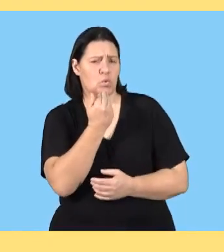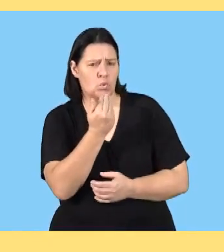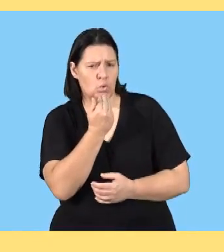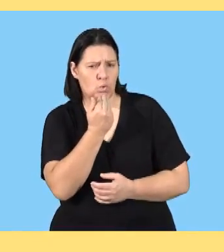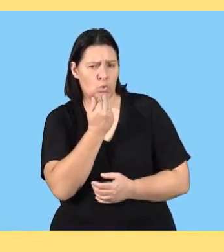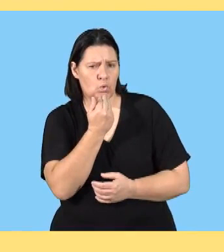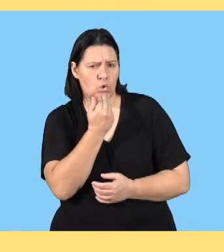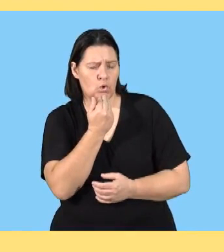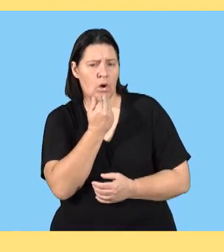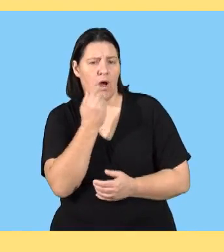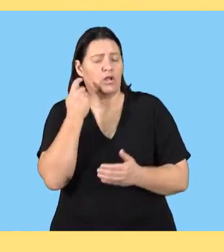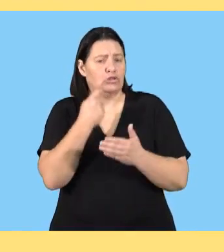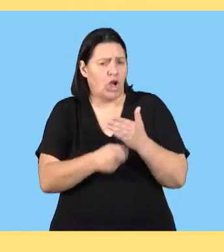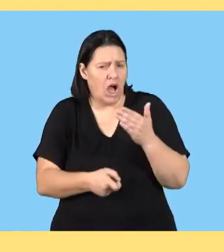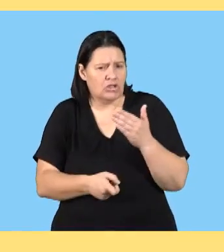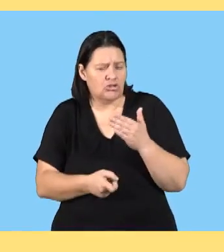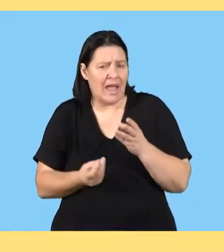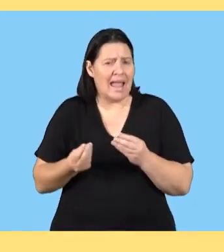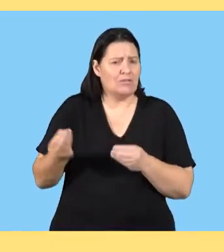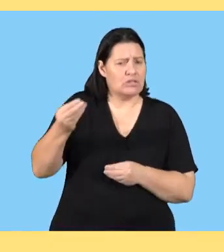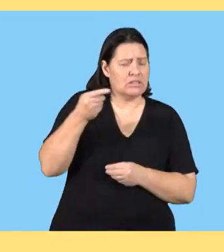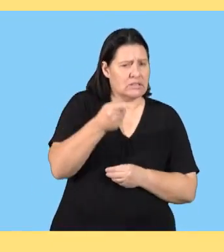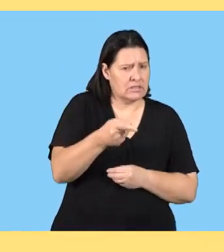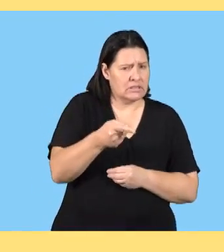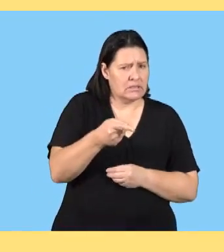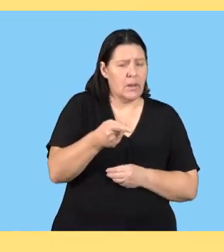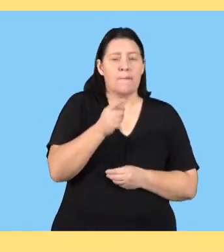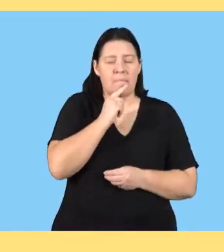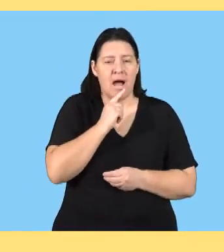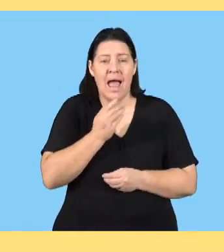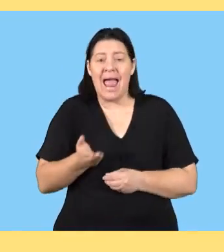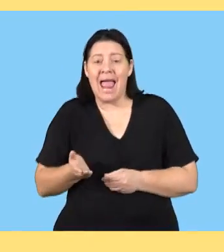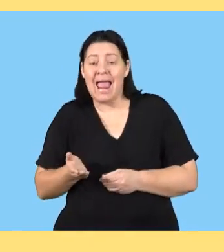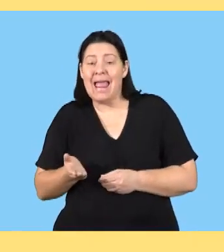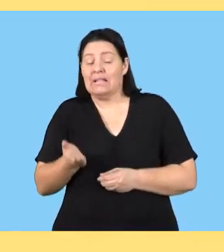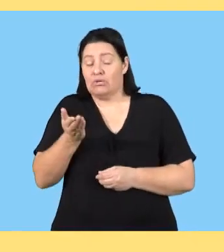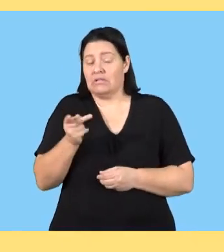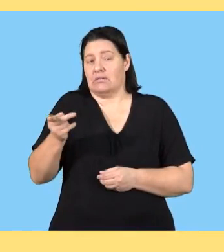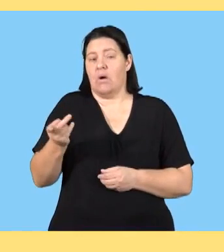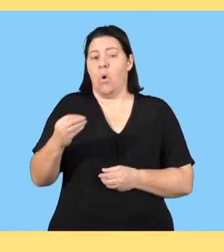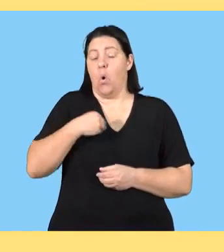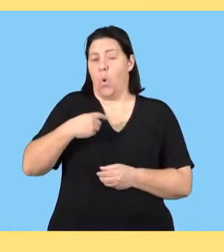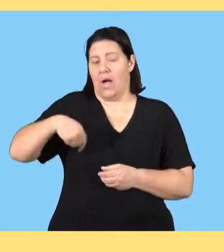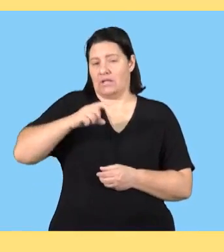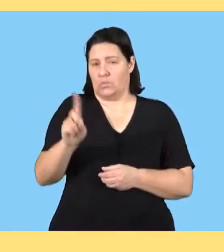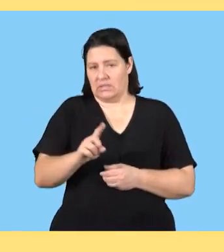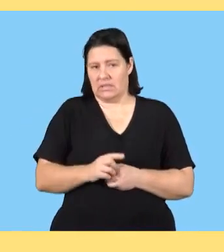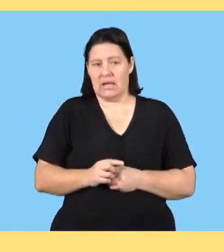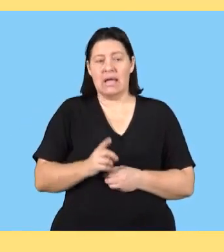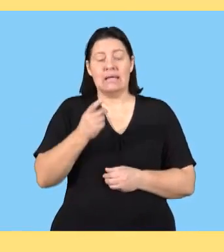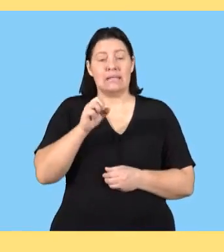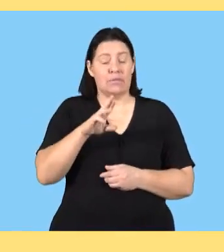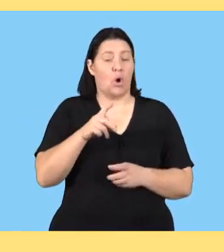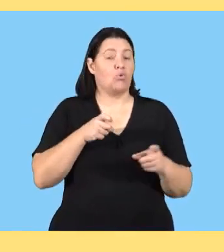Remember, once we charge a debtor interest, it is going to increase what the debtor owes us. So our